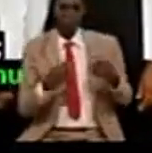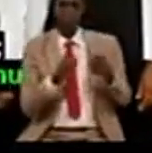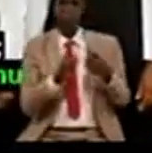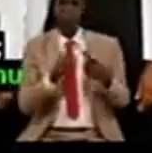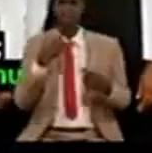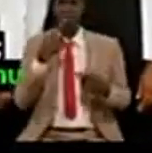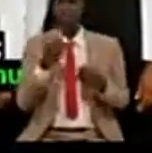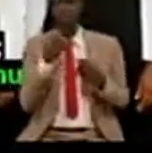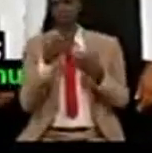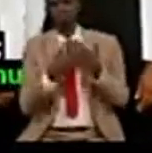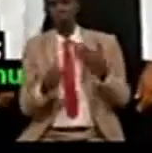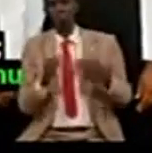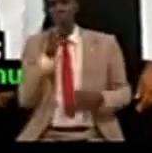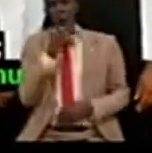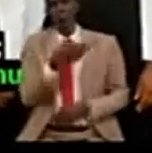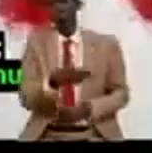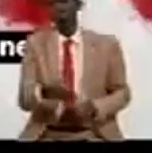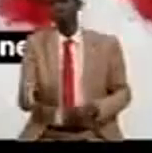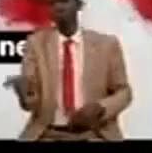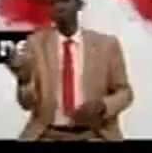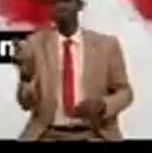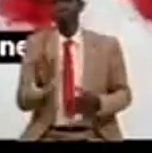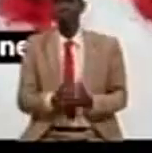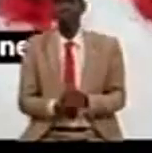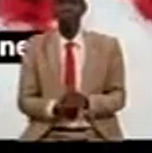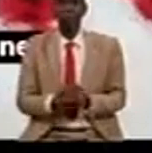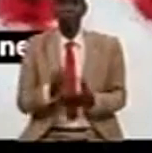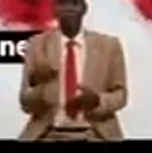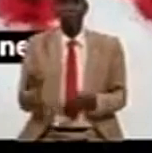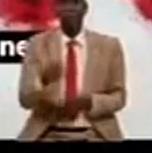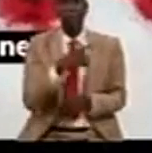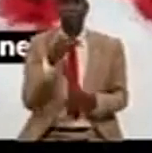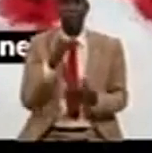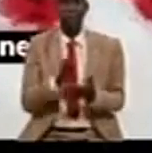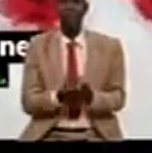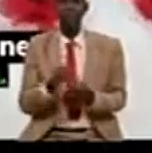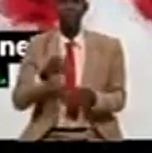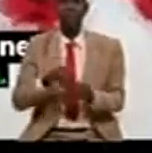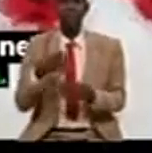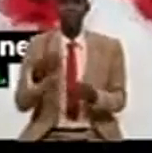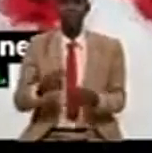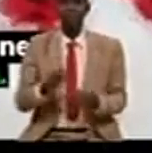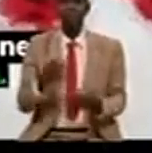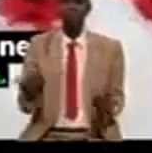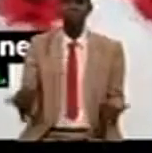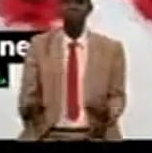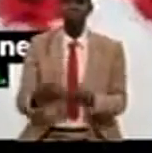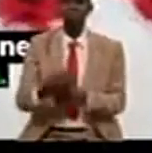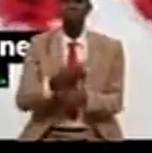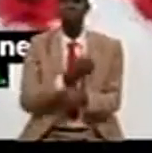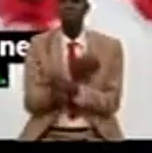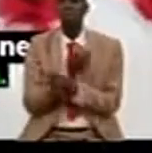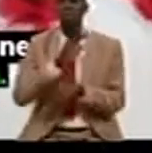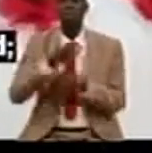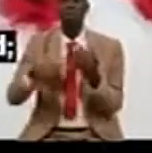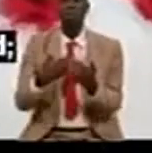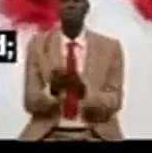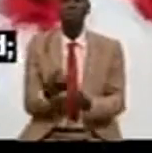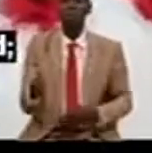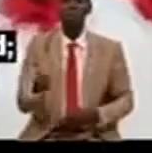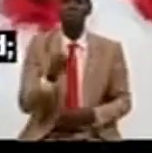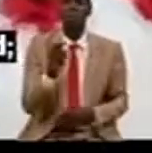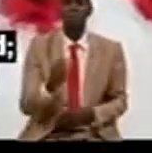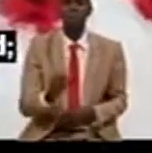They say that in this modern day, Love is all you need.